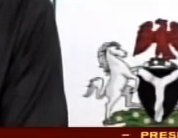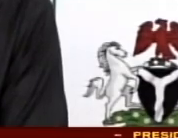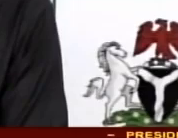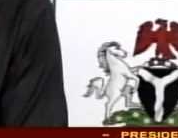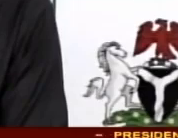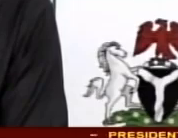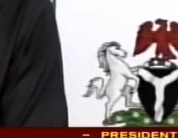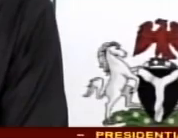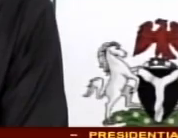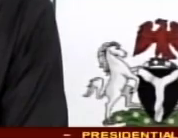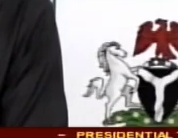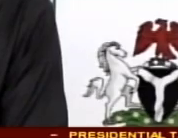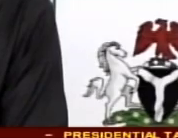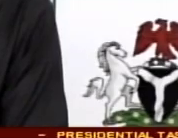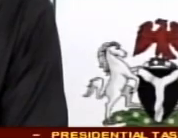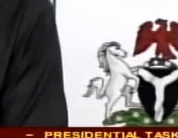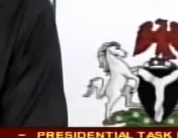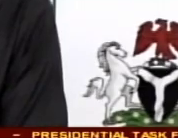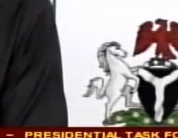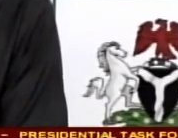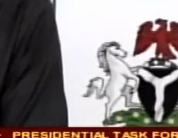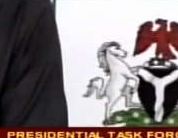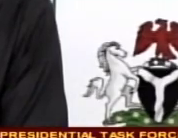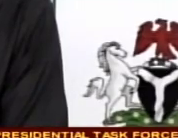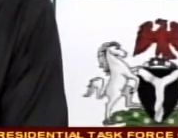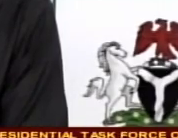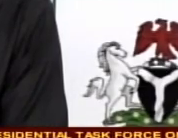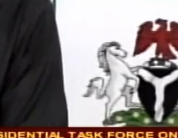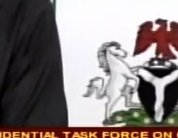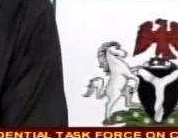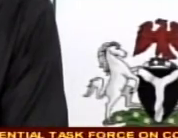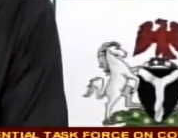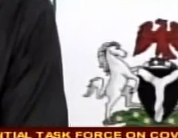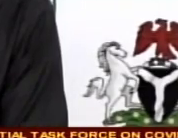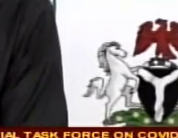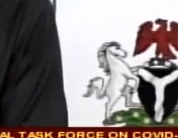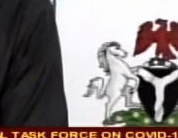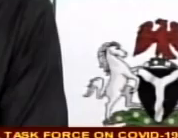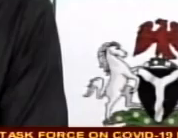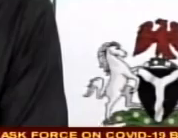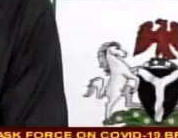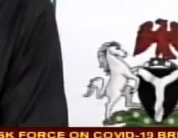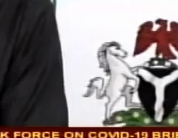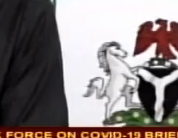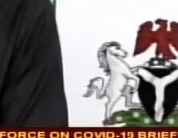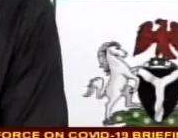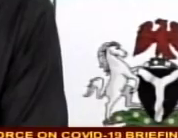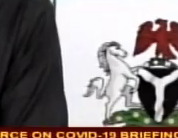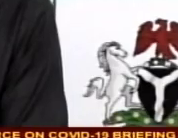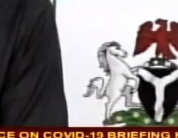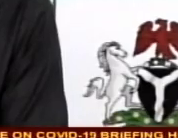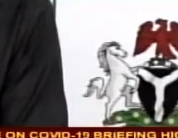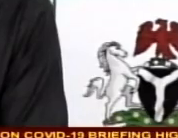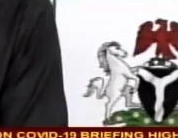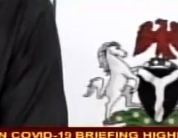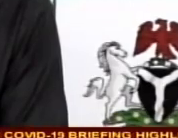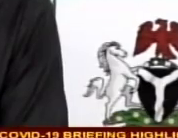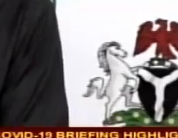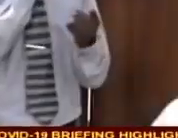certified and accredited to NCDC. It is recorded that over 70% of sick Nigerians visit private health